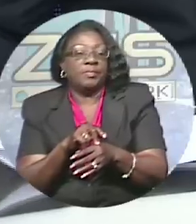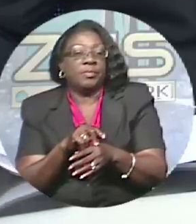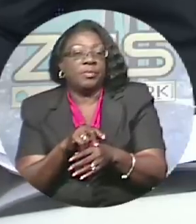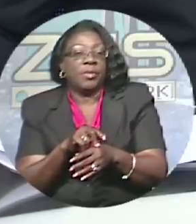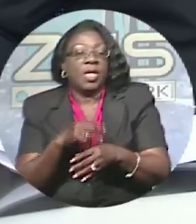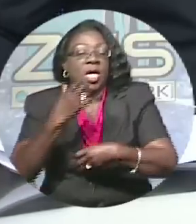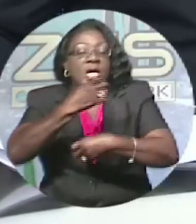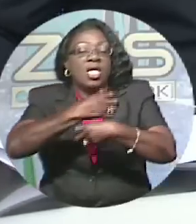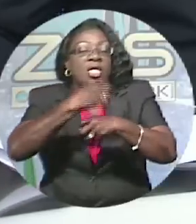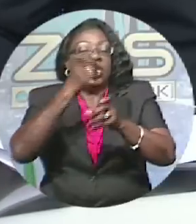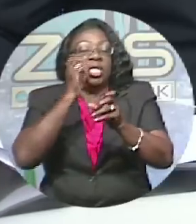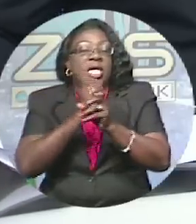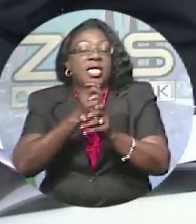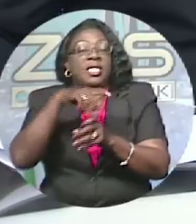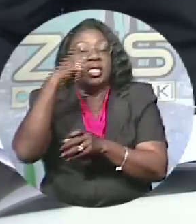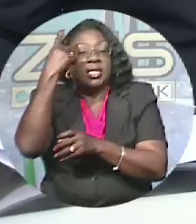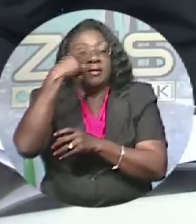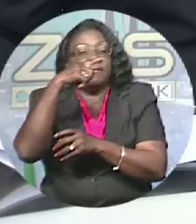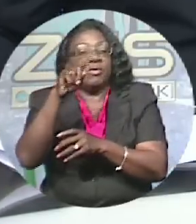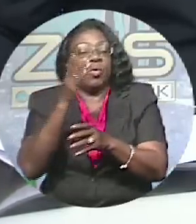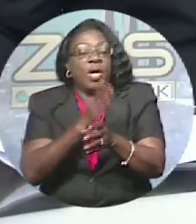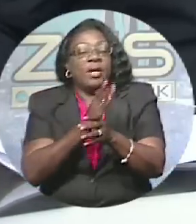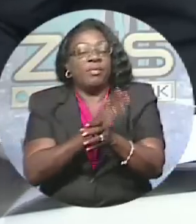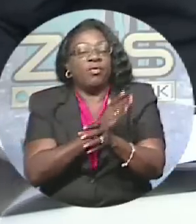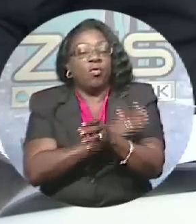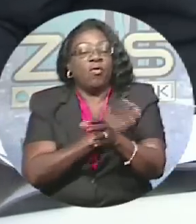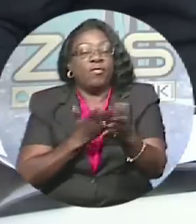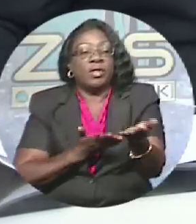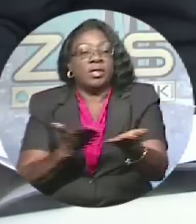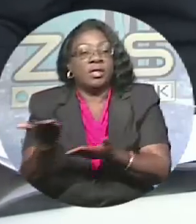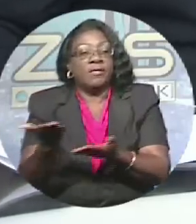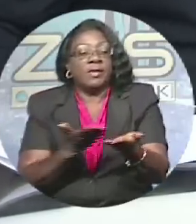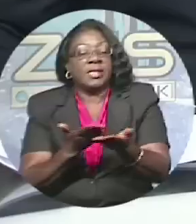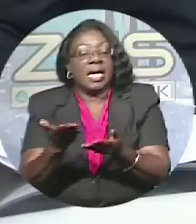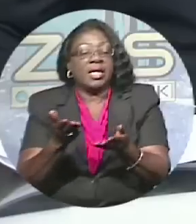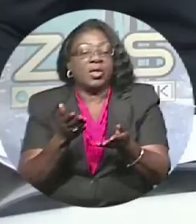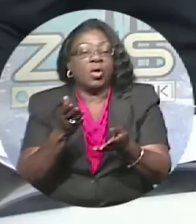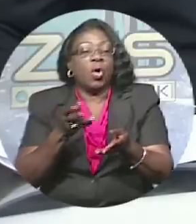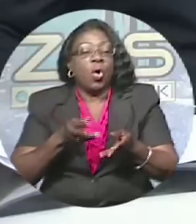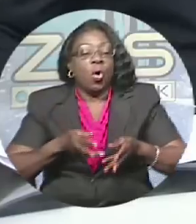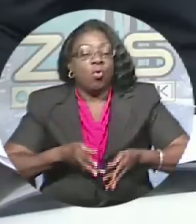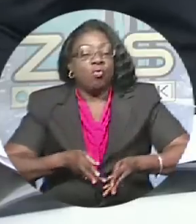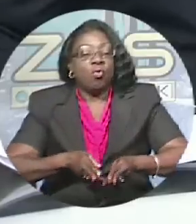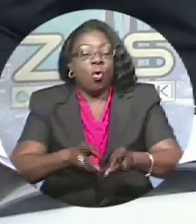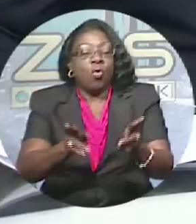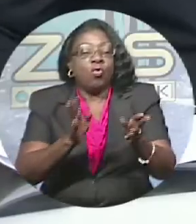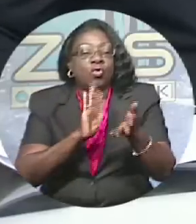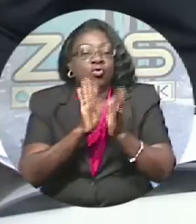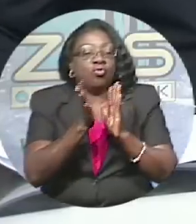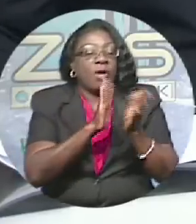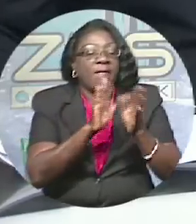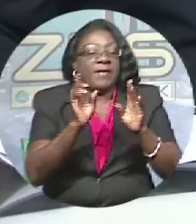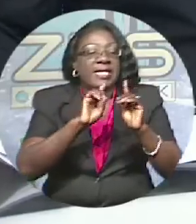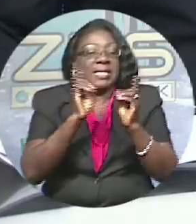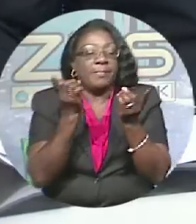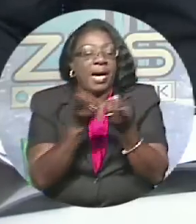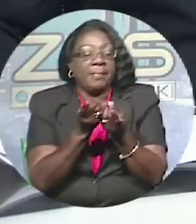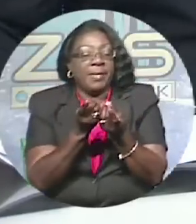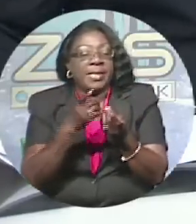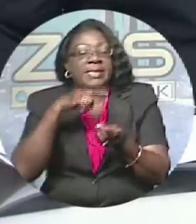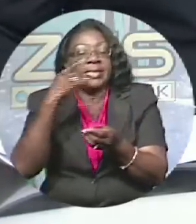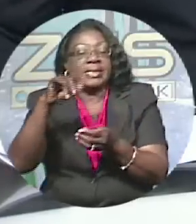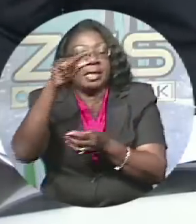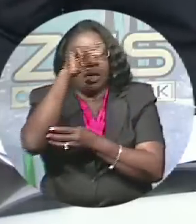Sweeping changes are in the pipeline to improve the quality of service at the Road Traffic Department. The new traffic controller telling ZNS News that government is